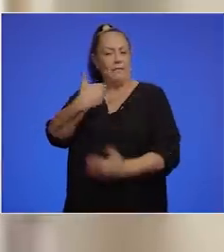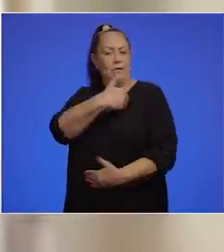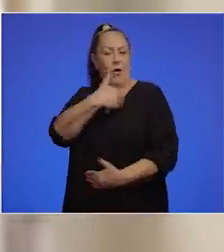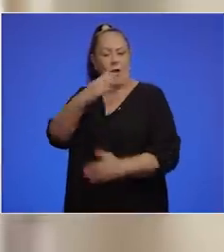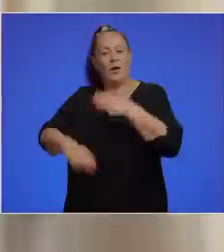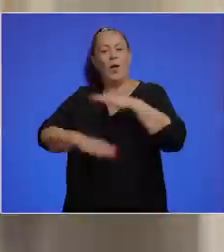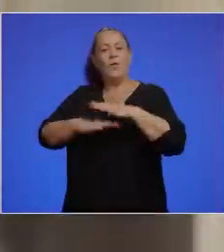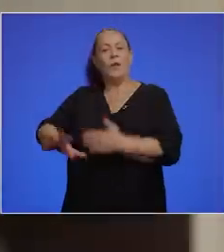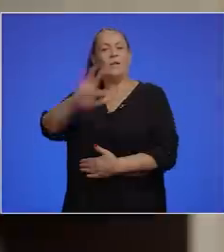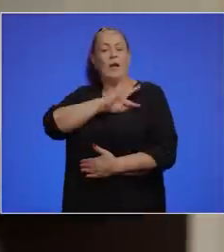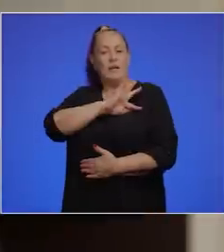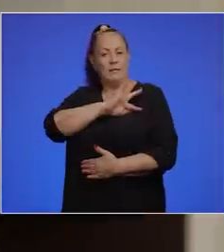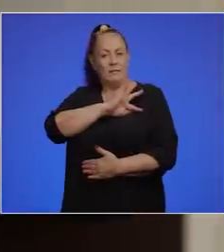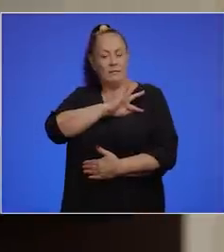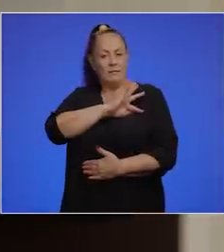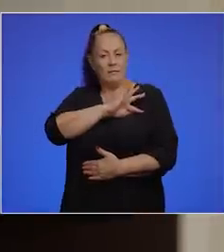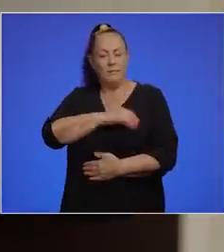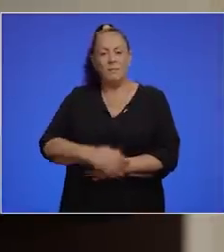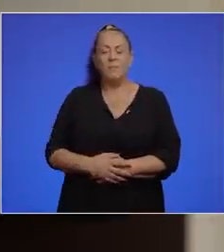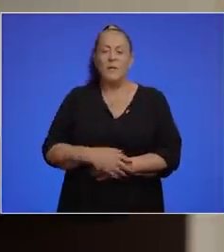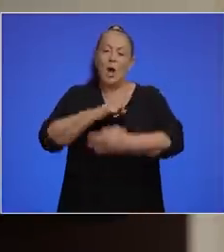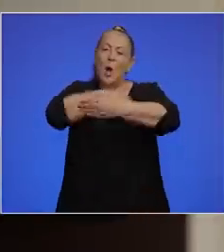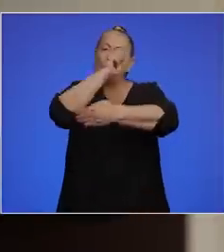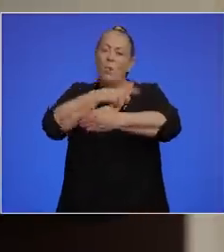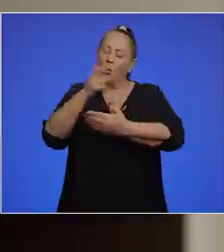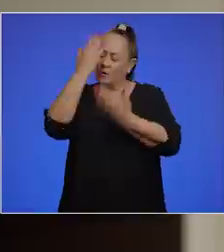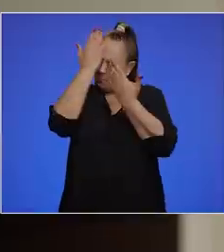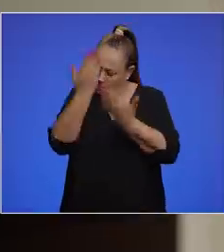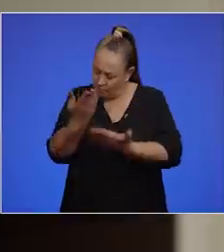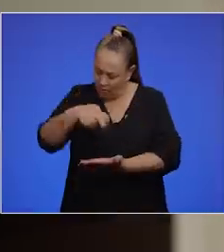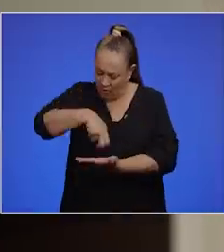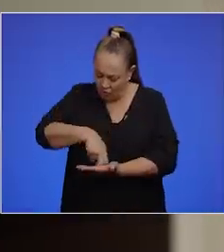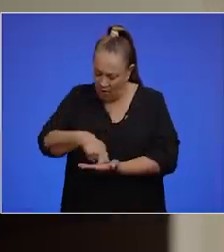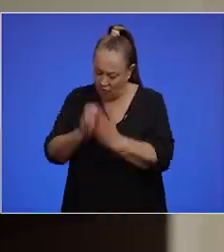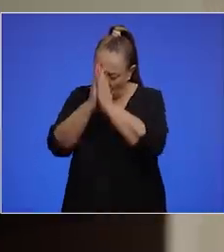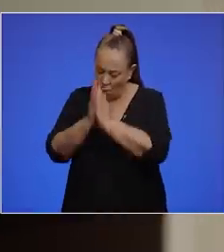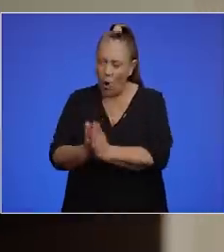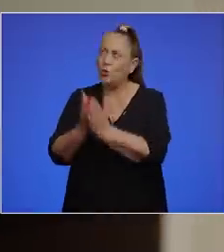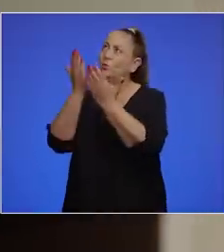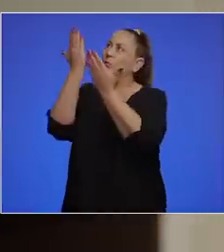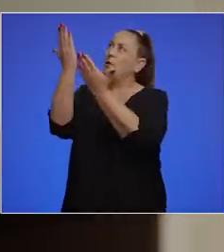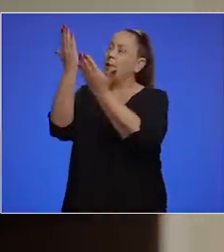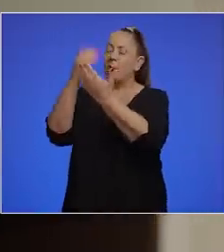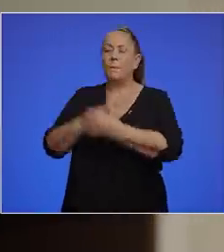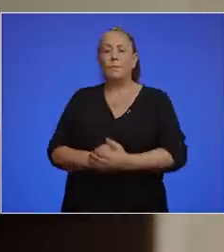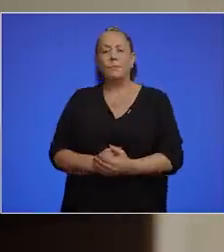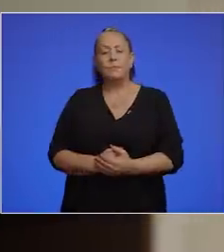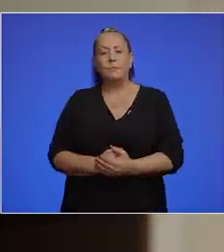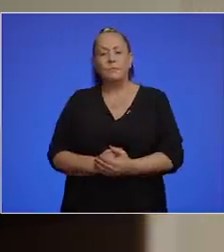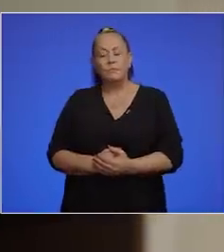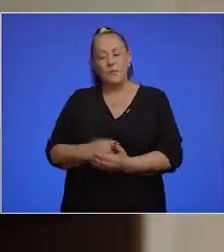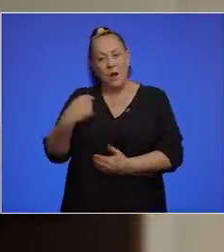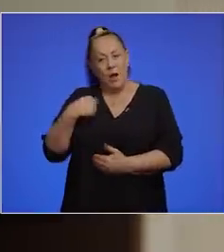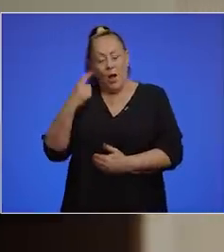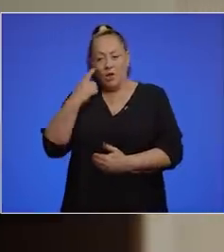faithfulness. And Moses bowed down to the ground at once and worshipped. If I